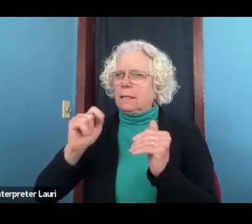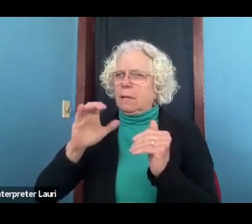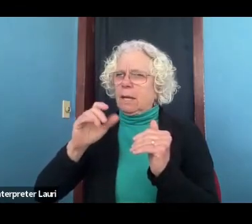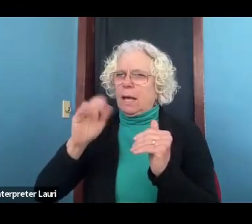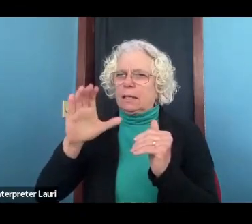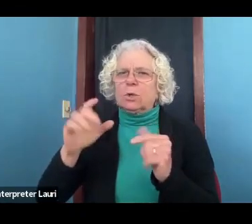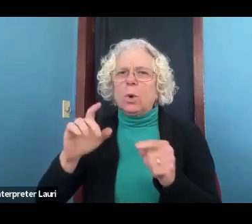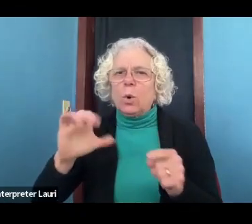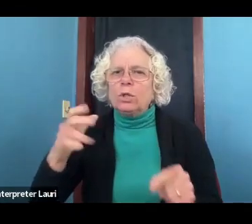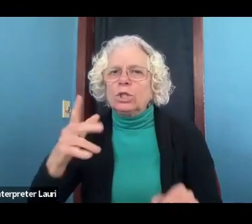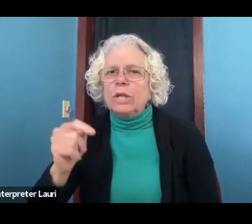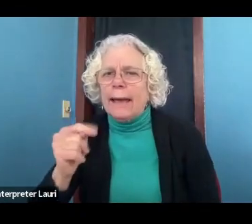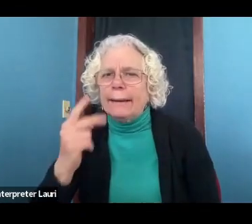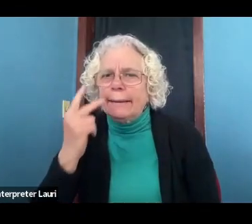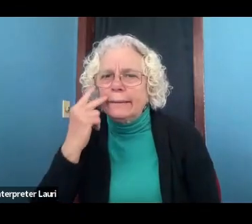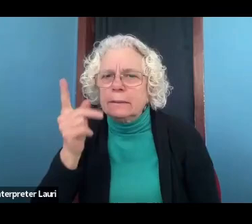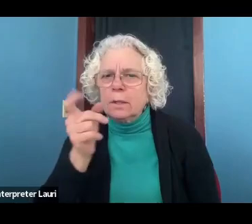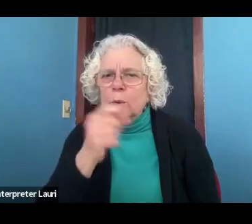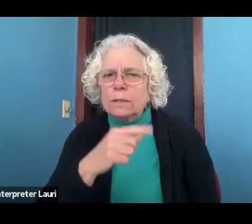here. Let's see.